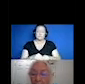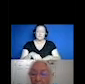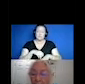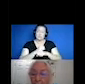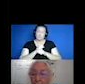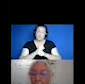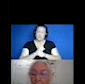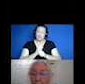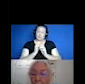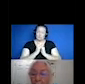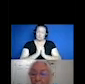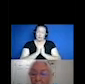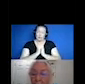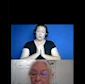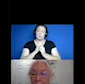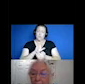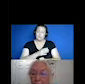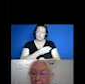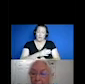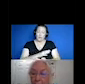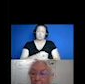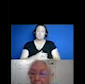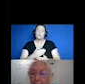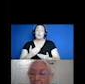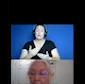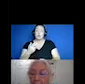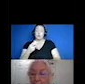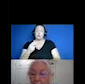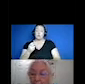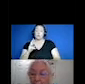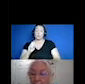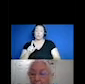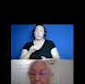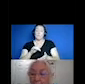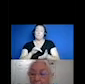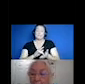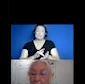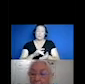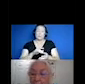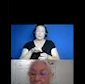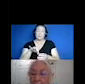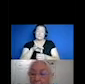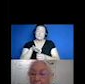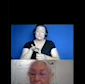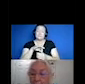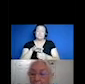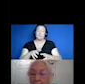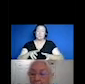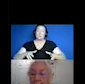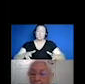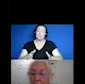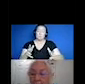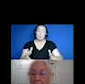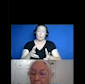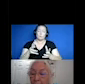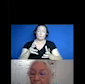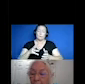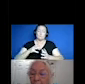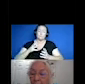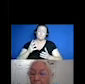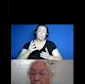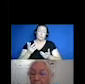protection prayers and songs, and maybe herbal medicinal teas that promote